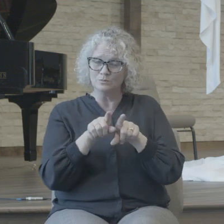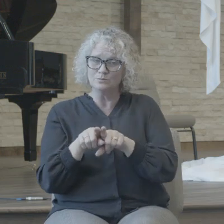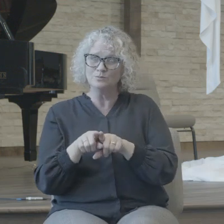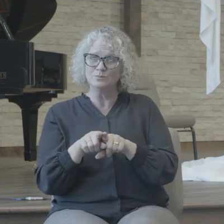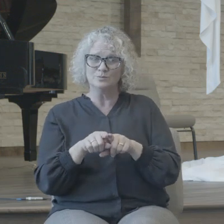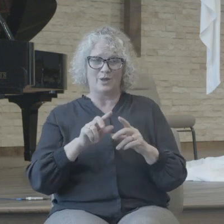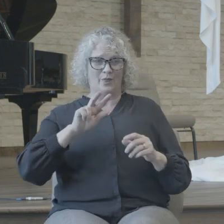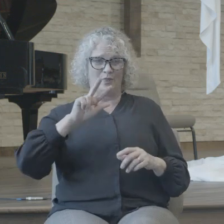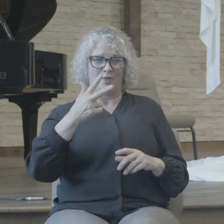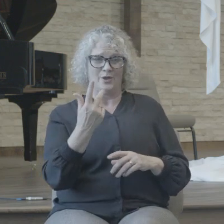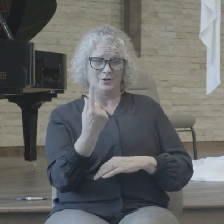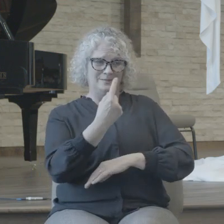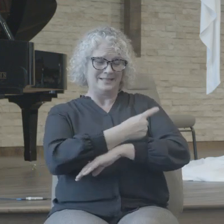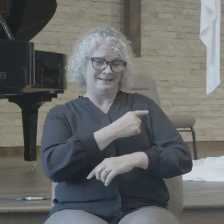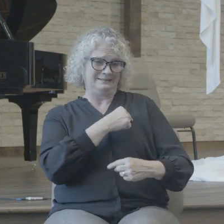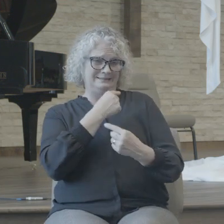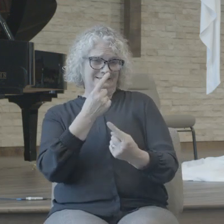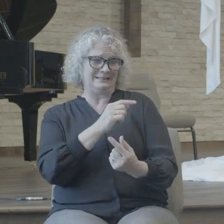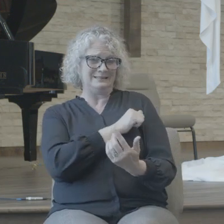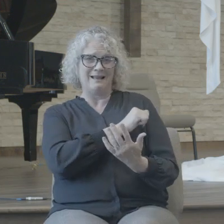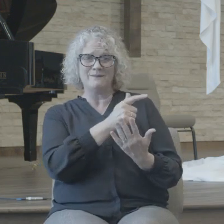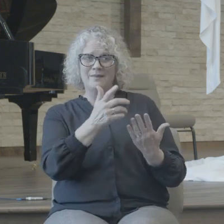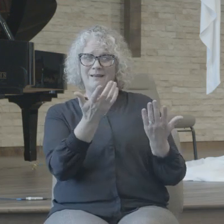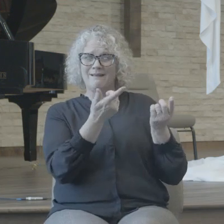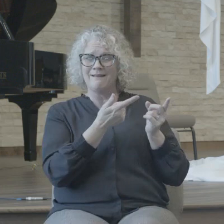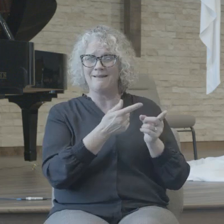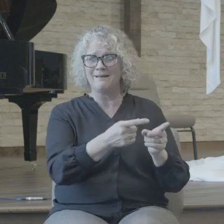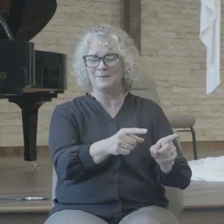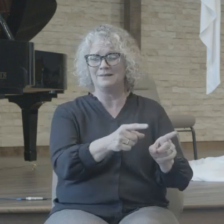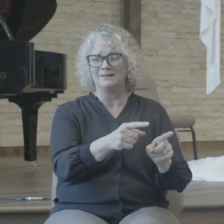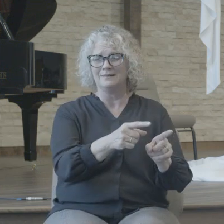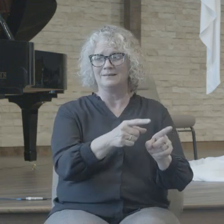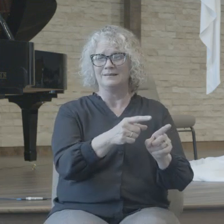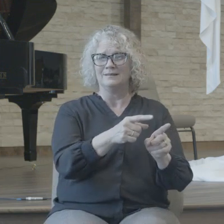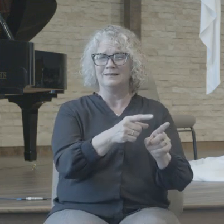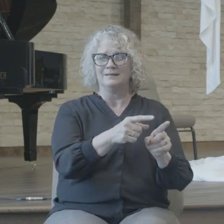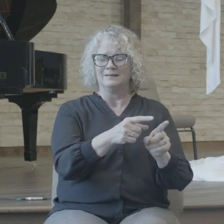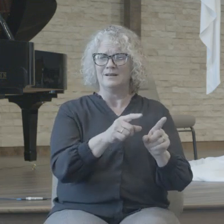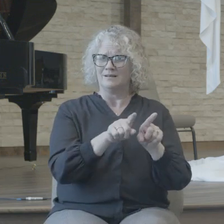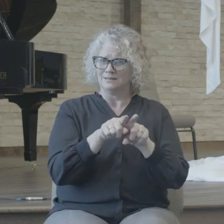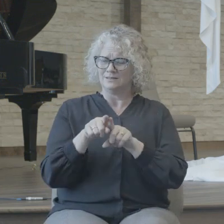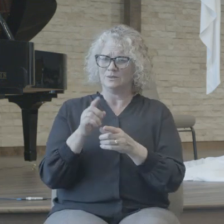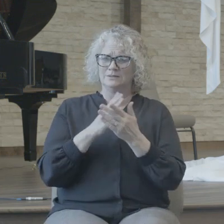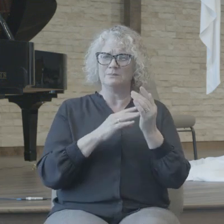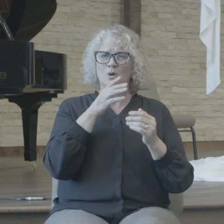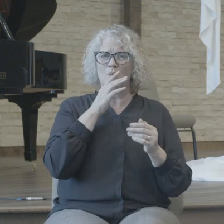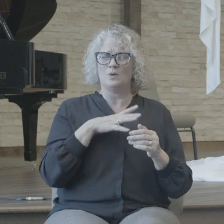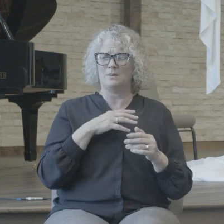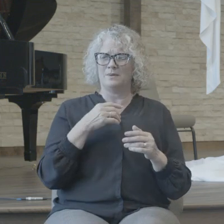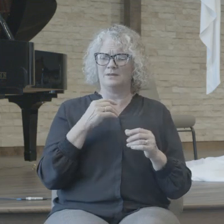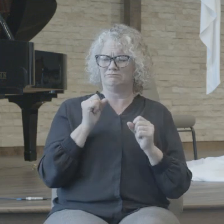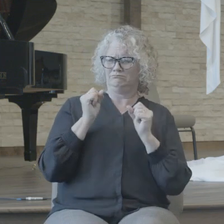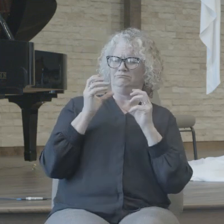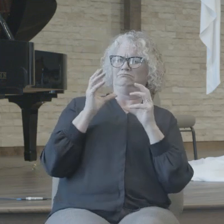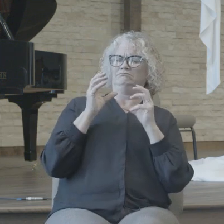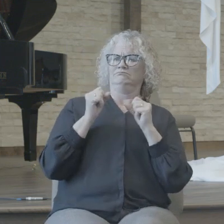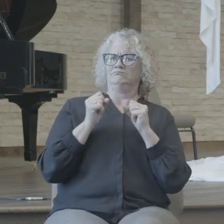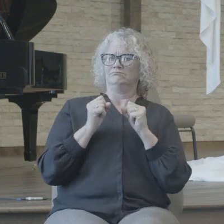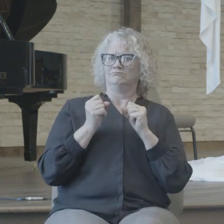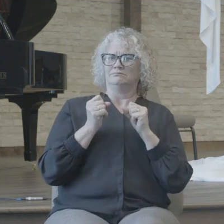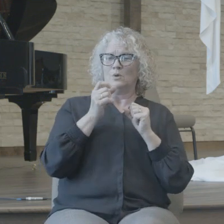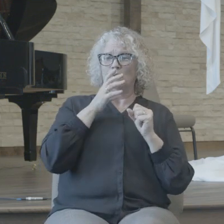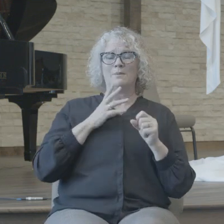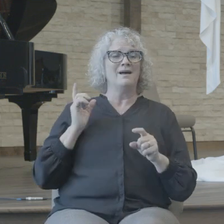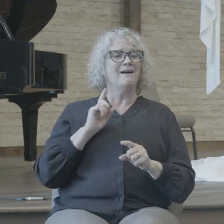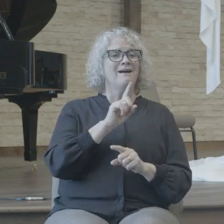all this took place. In addition, some of our women amazed us. They went to the tomb early this morning but